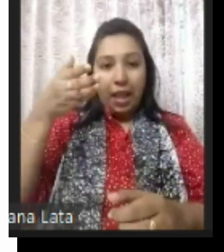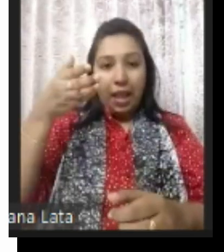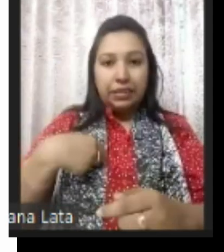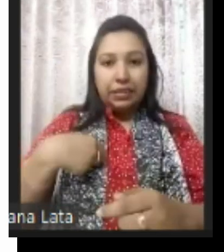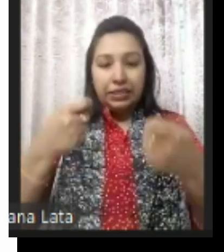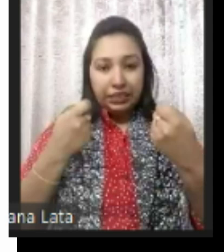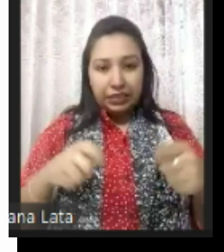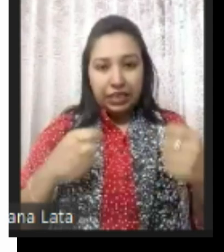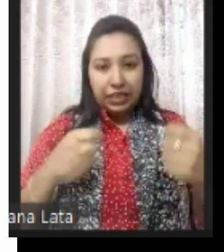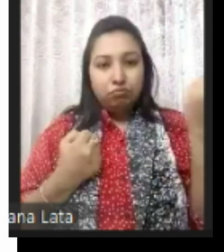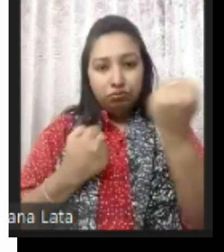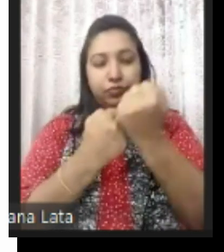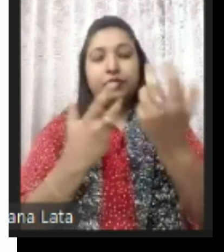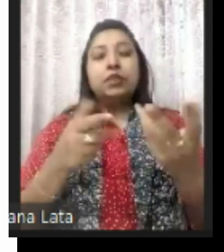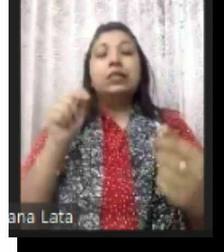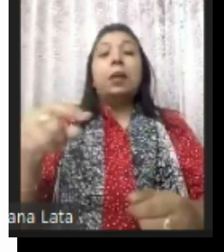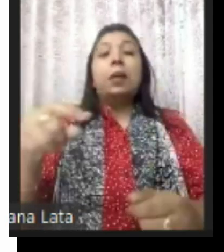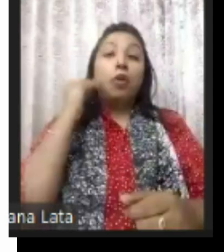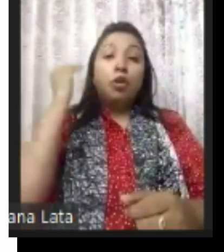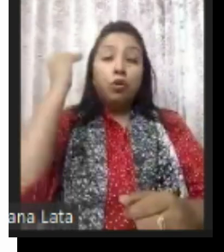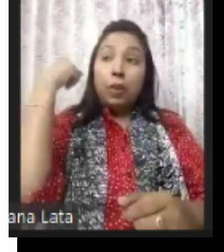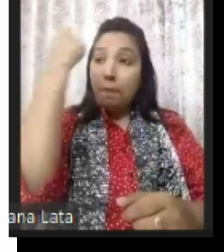it accessible for people with disabilities.